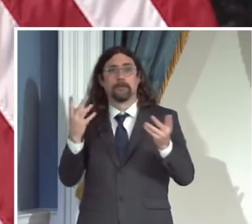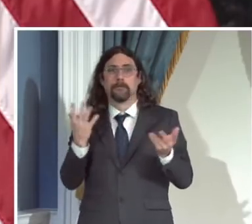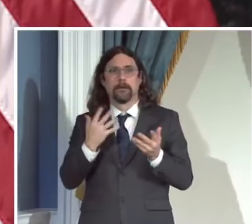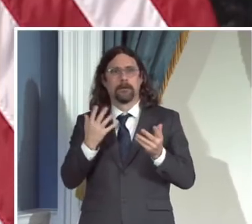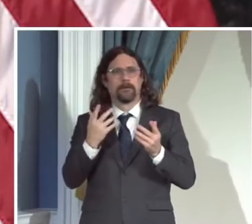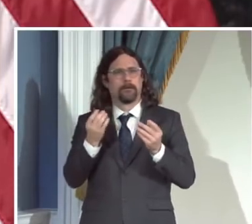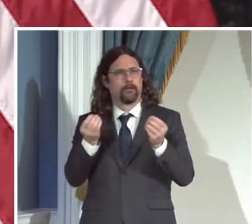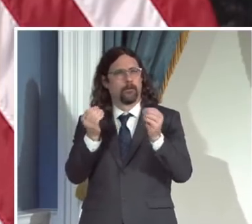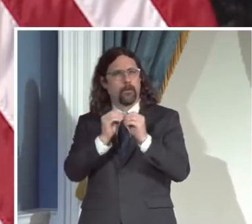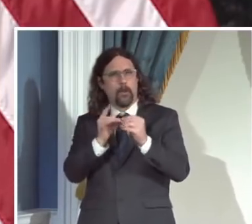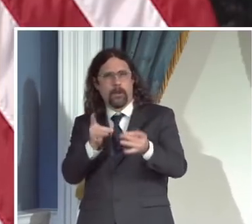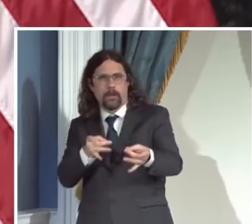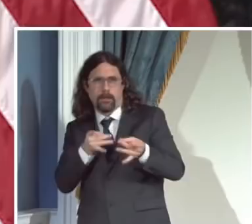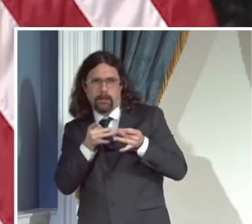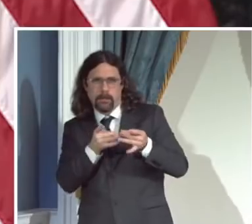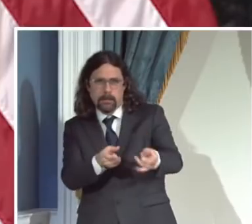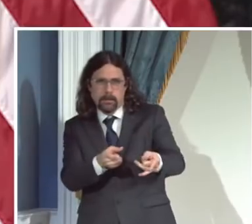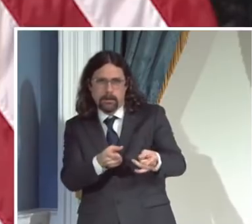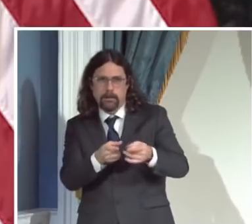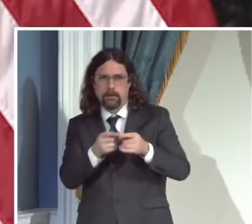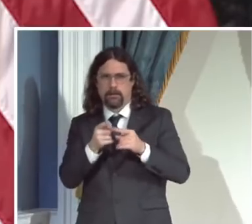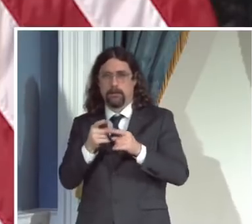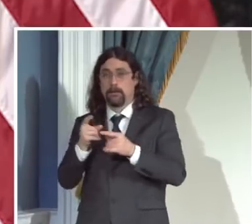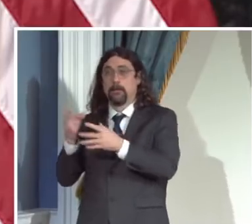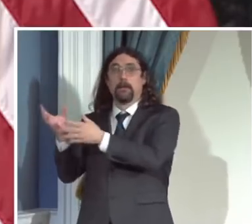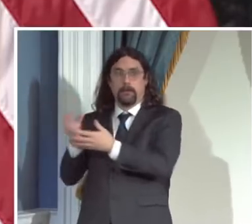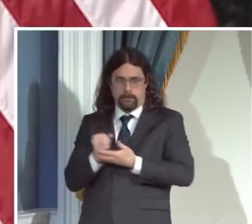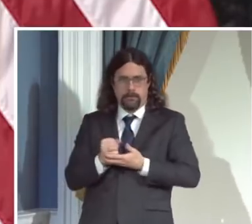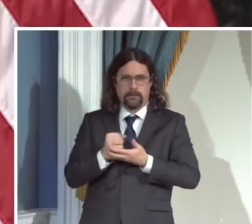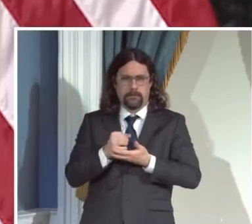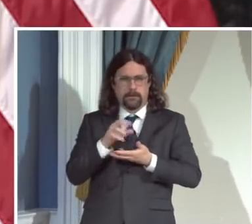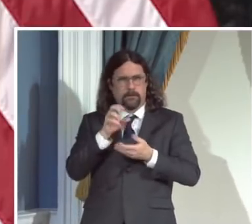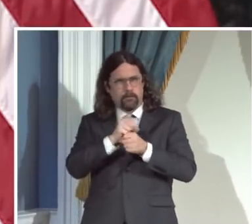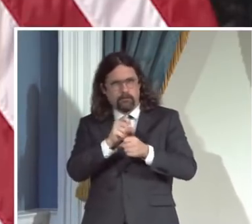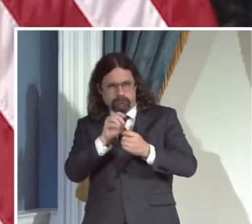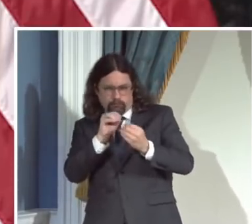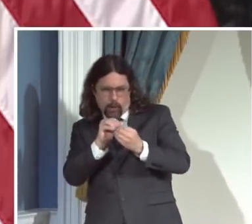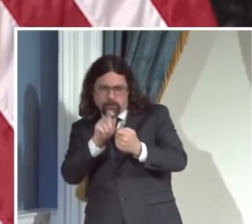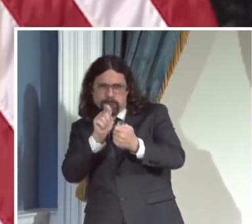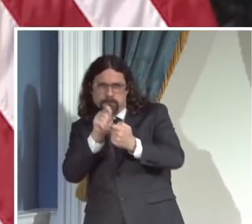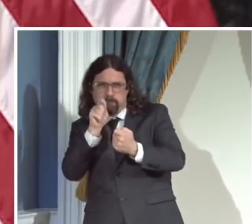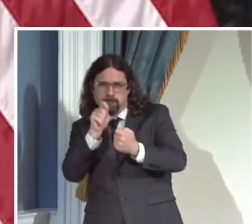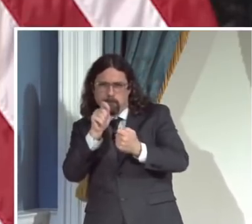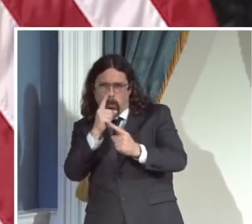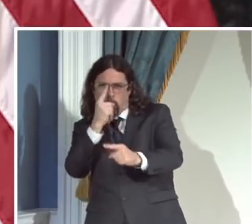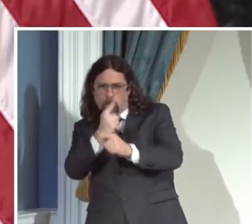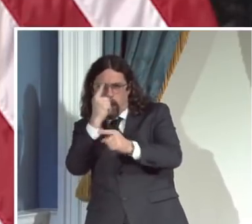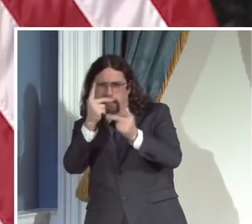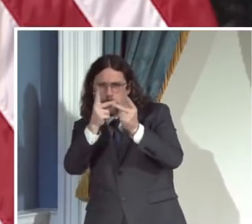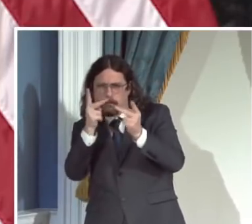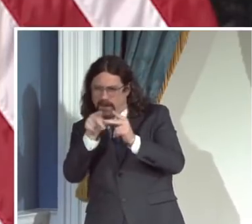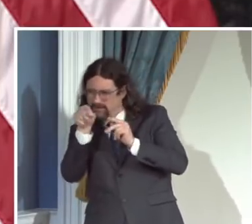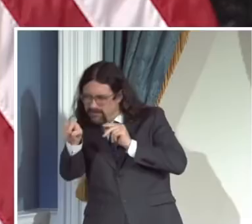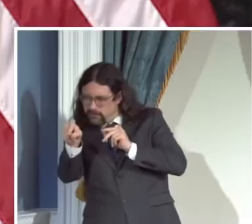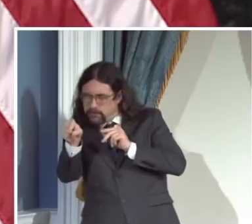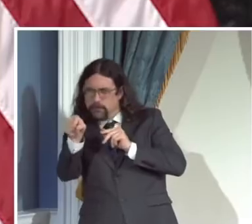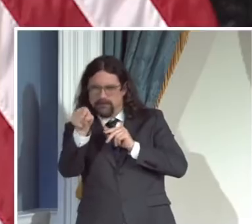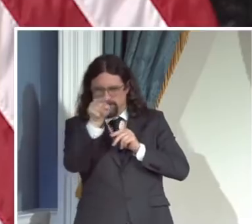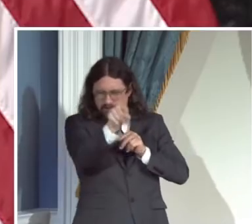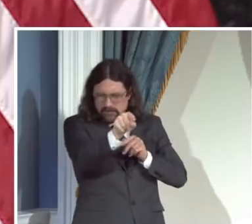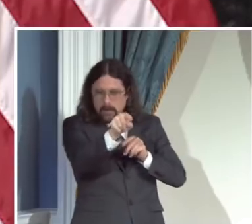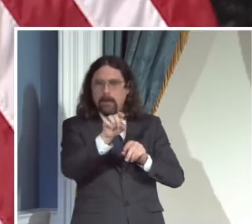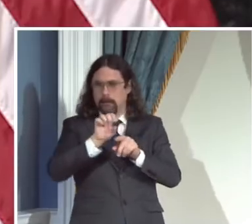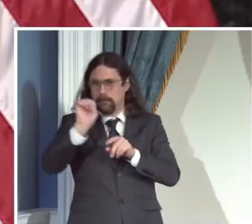immediately get distributed where they're needed in the hospital to the frontline workers, that